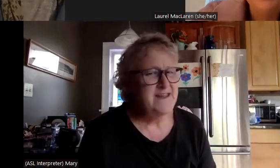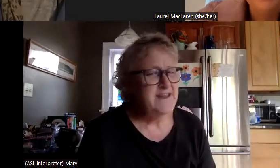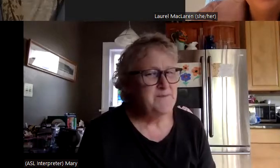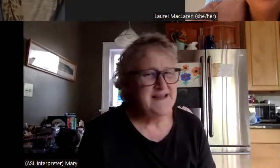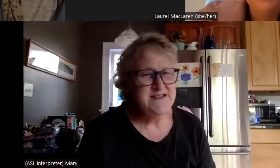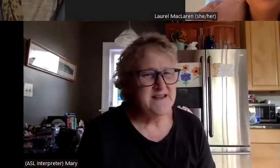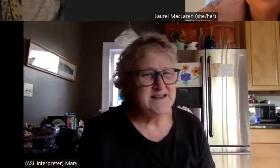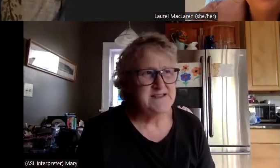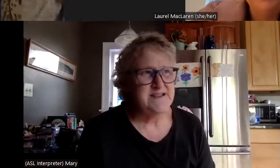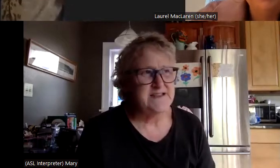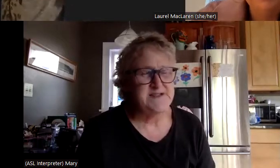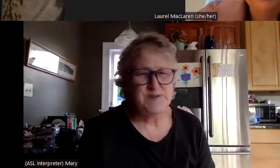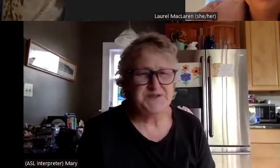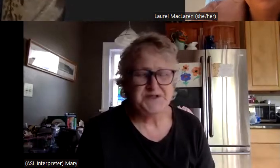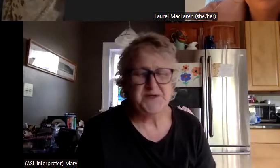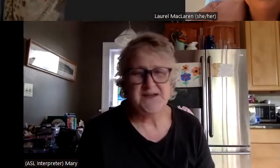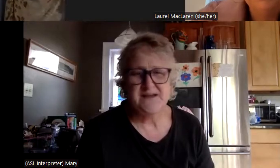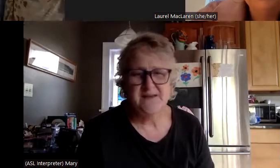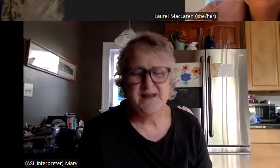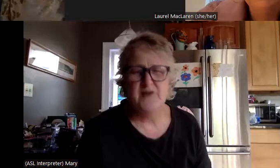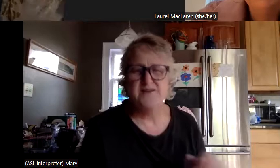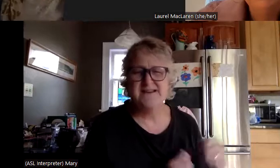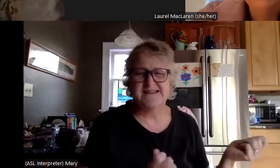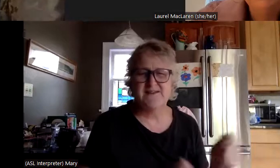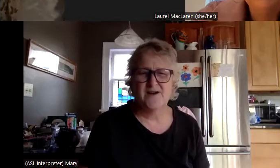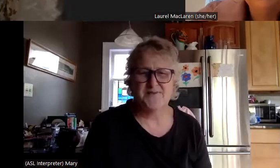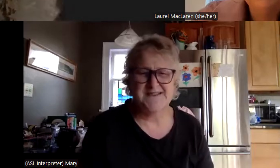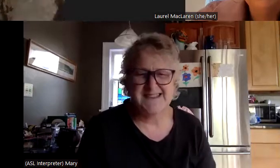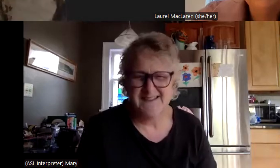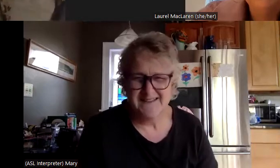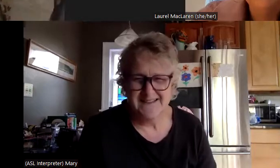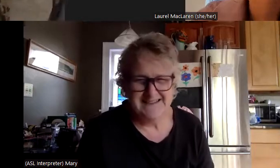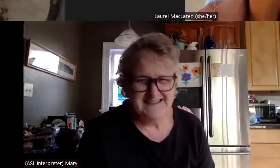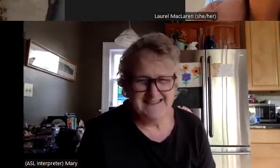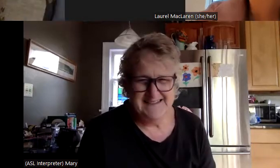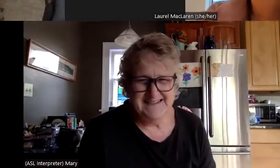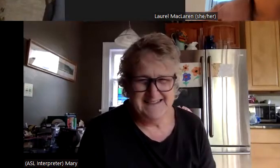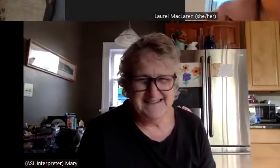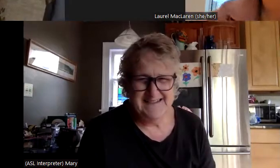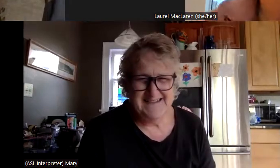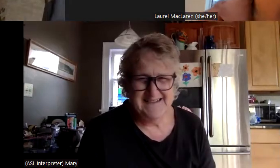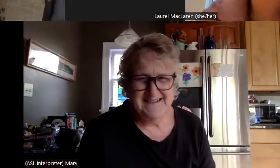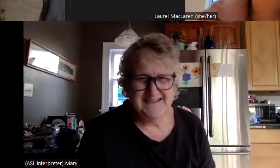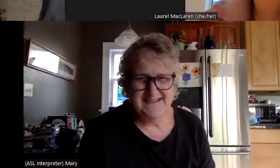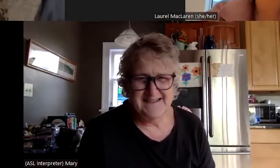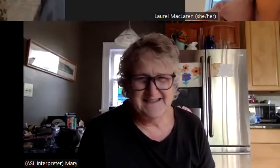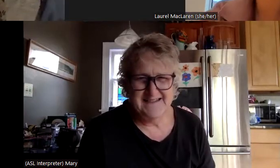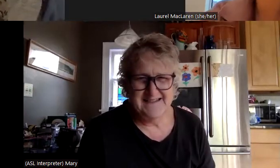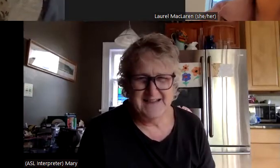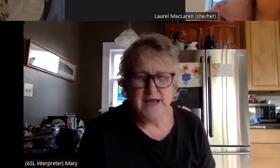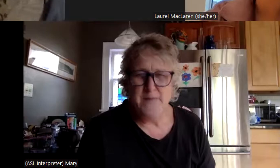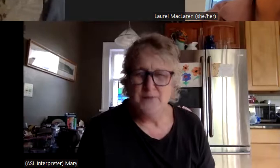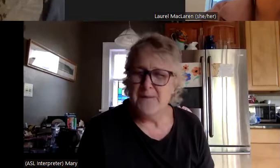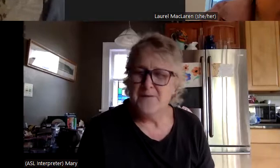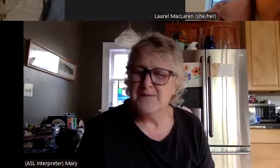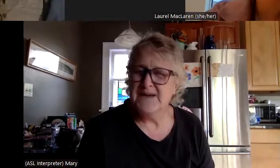I can imagine that it's like super chewy. I mean, I know you take the skin off, but still. What you mean, like calamari? Like it's